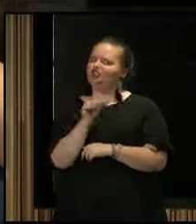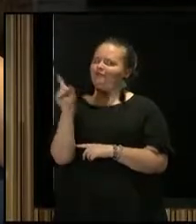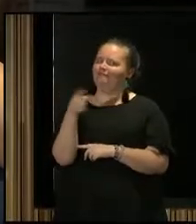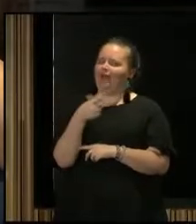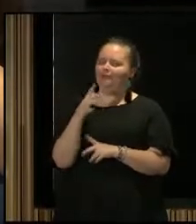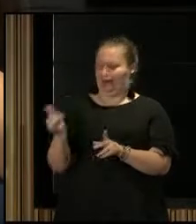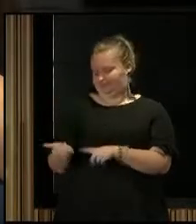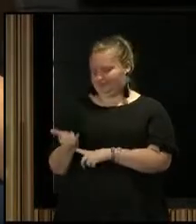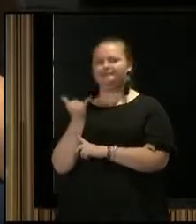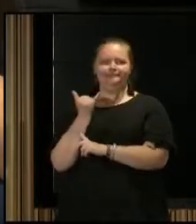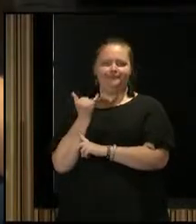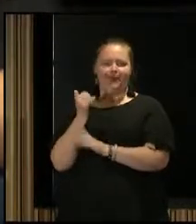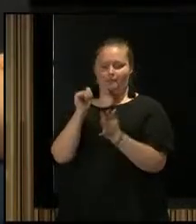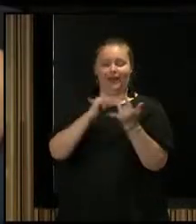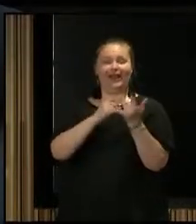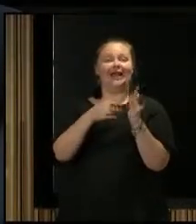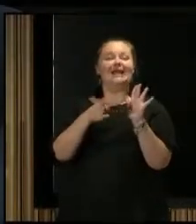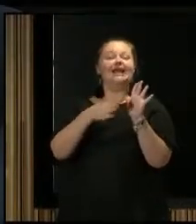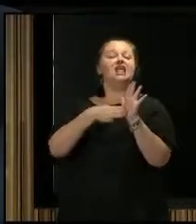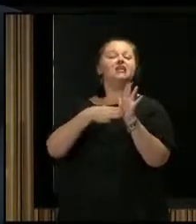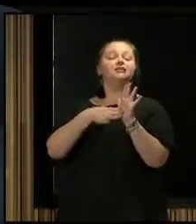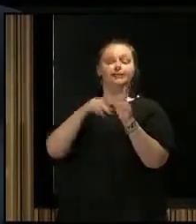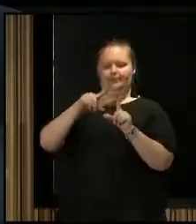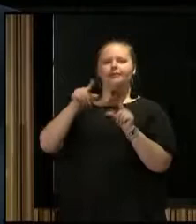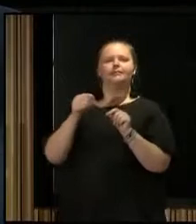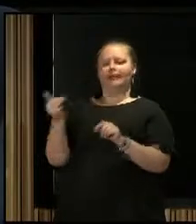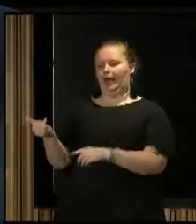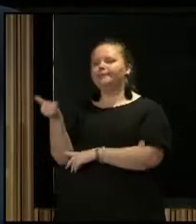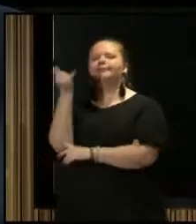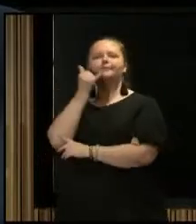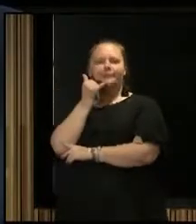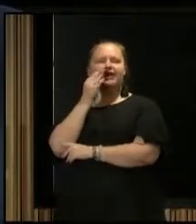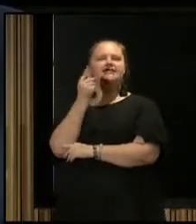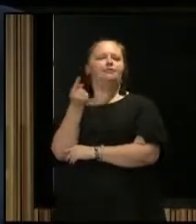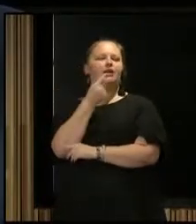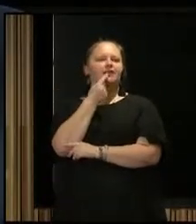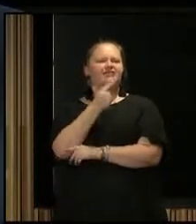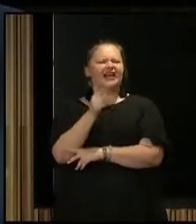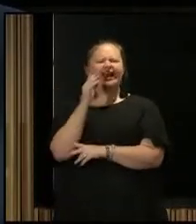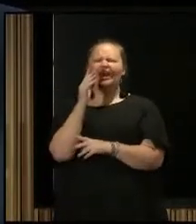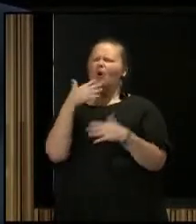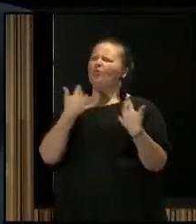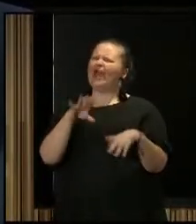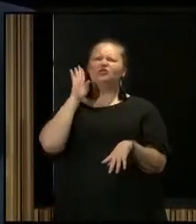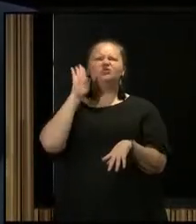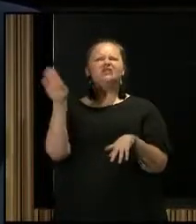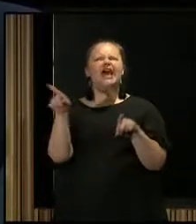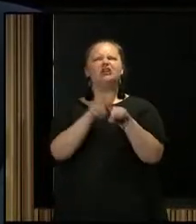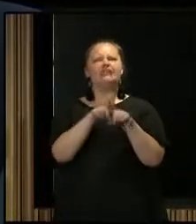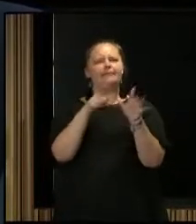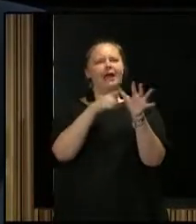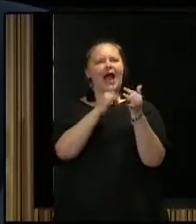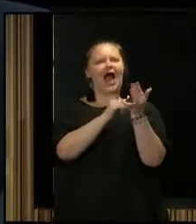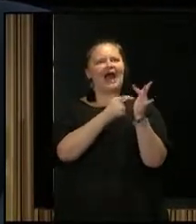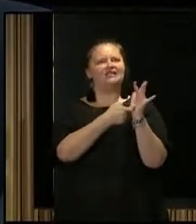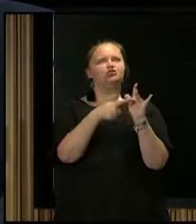burner phone. I bought a SIM card and it was Kirsten's phone and I picked up and someone said, God, you sound a lot like Astrid. And then